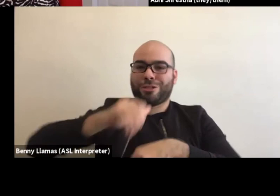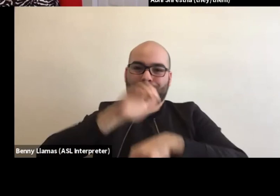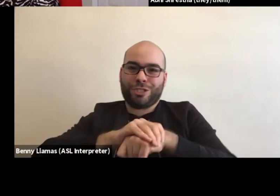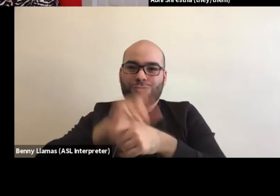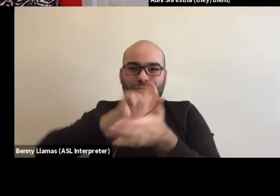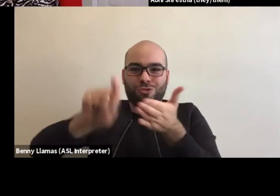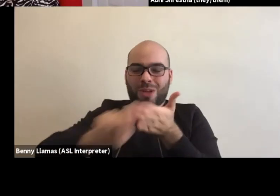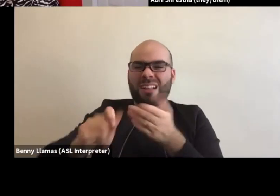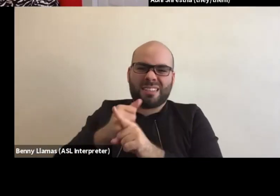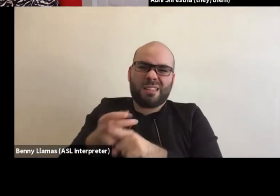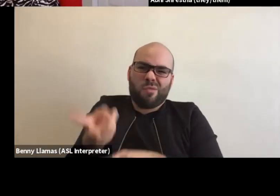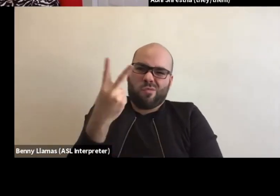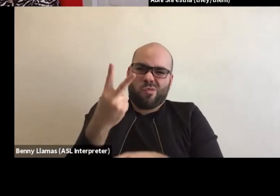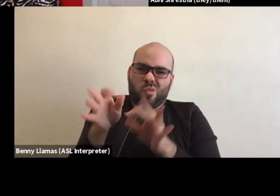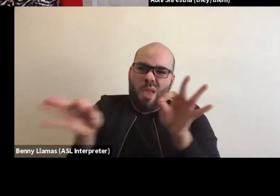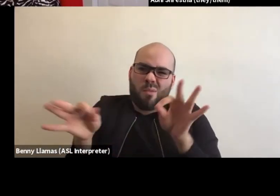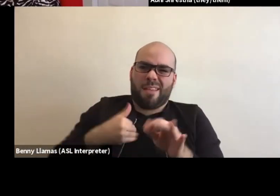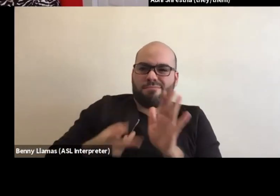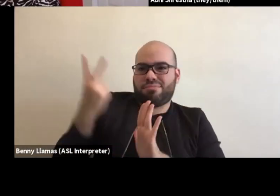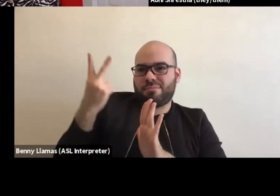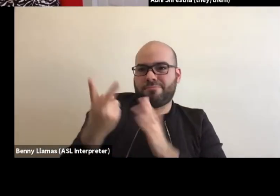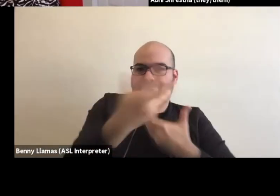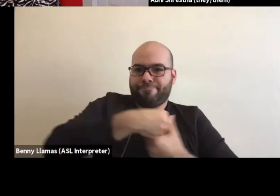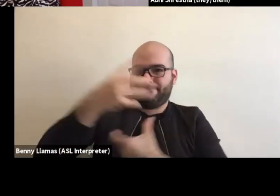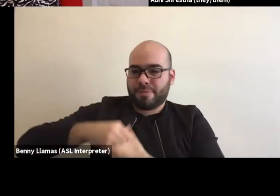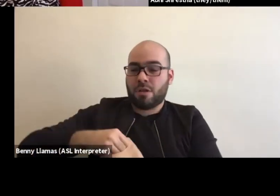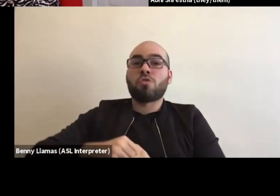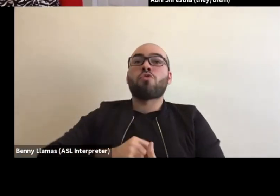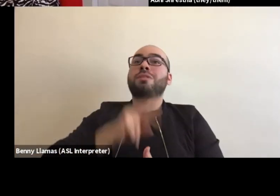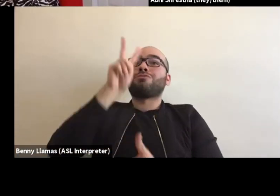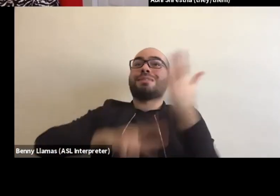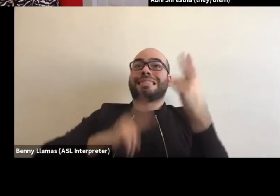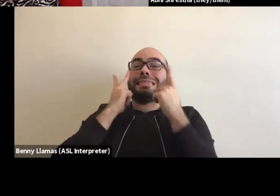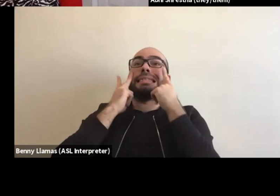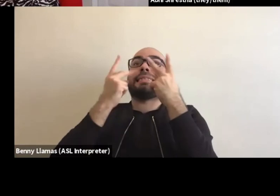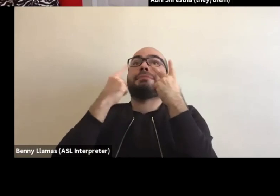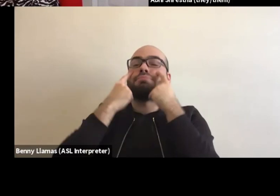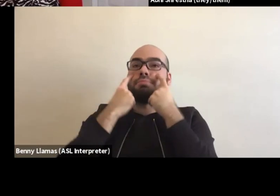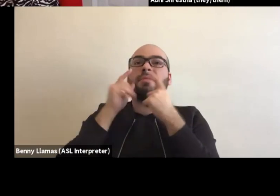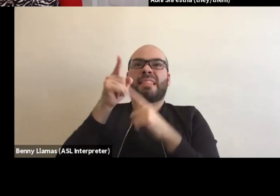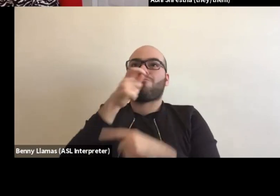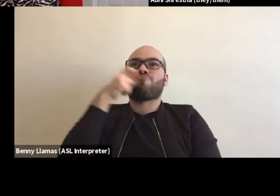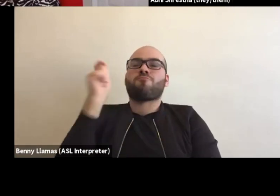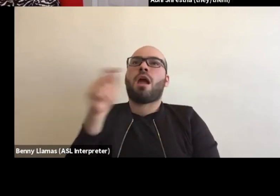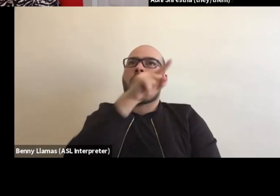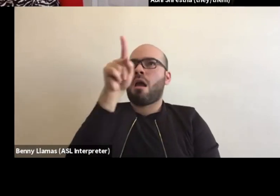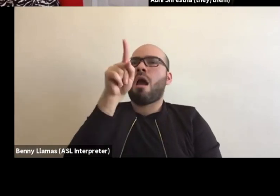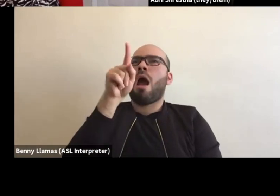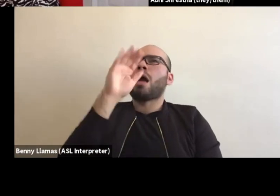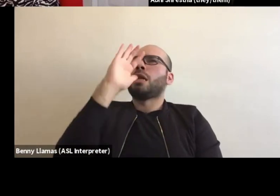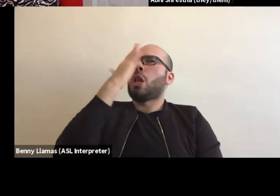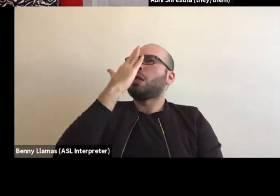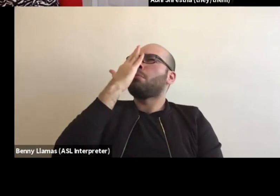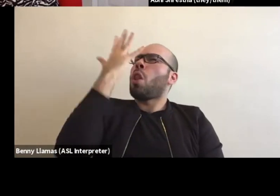this exercise, words were coming for them in Spanish. That's amazing. I love that. That's how it works for me too. Yeah. Yeah.